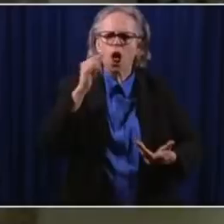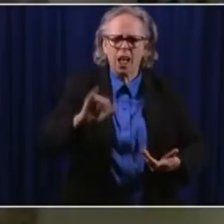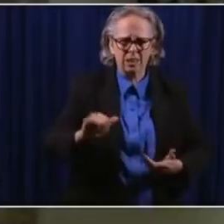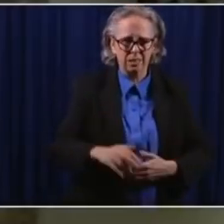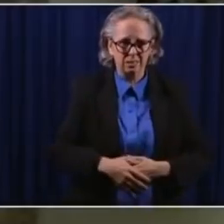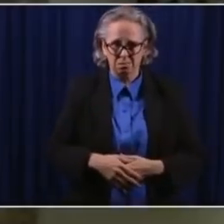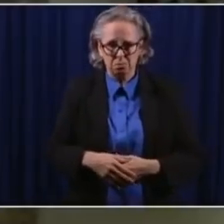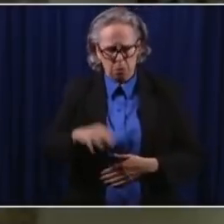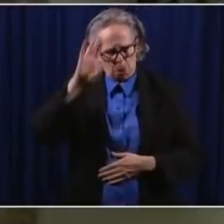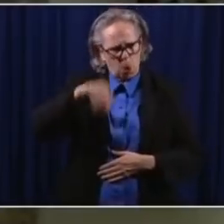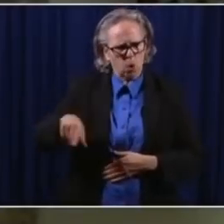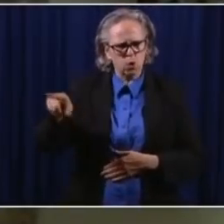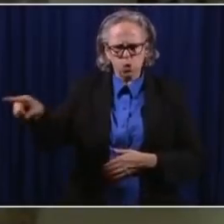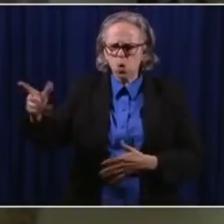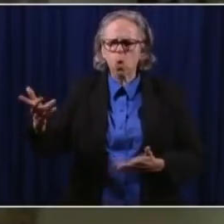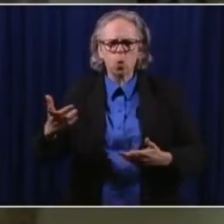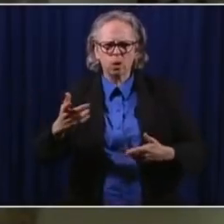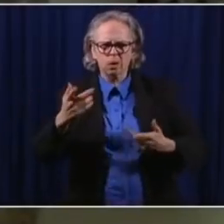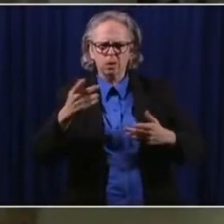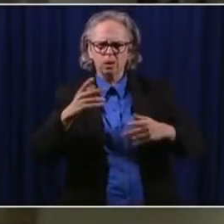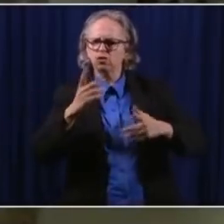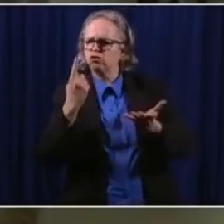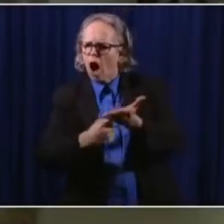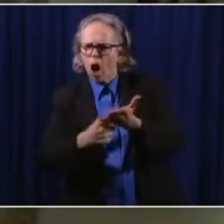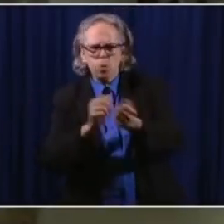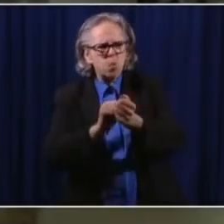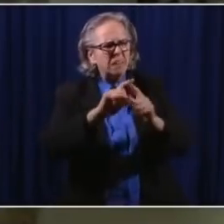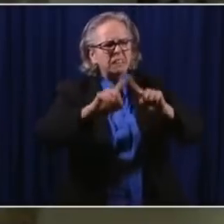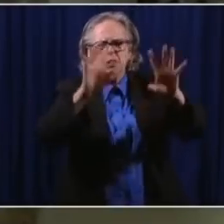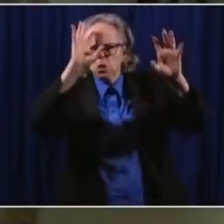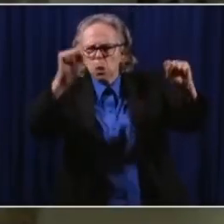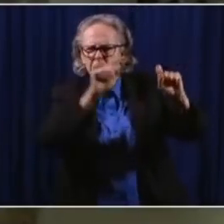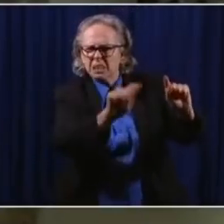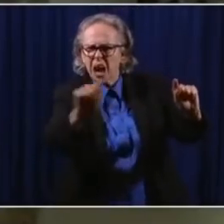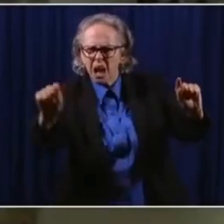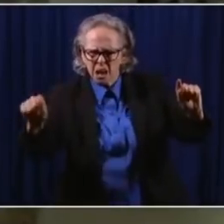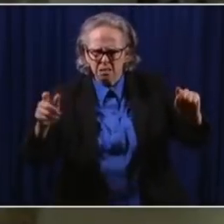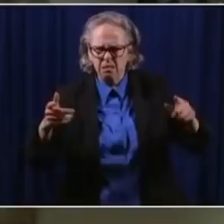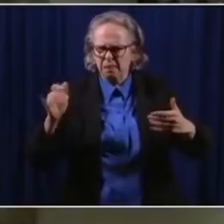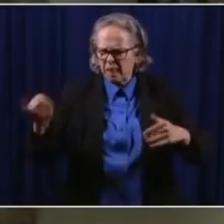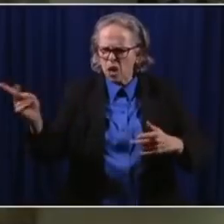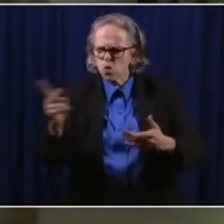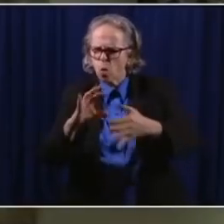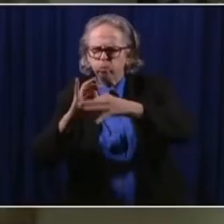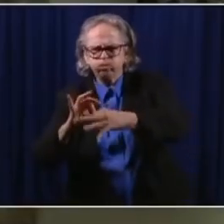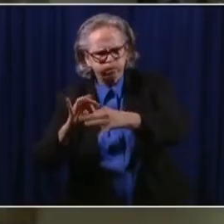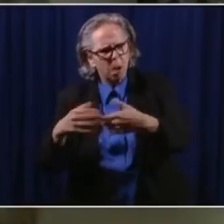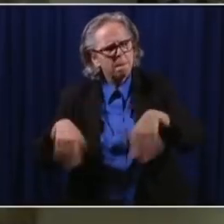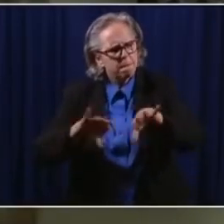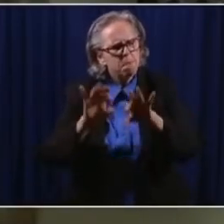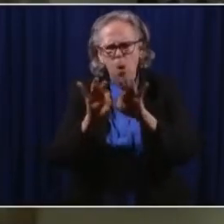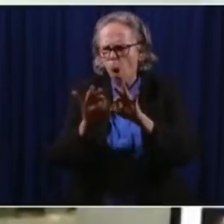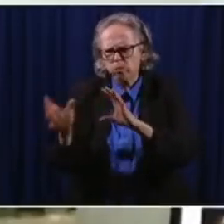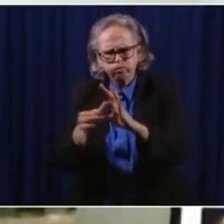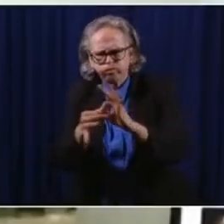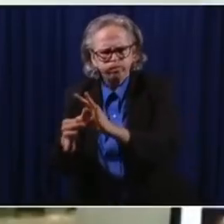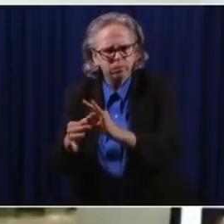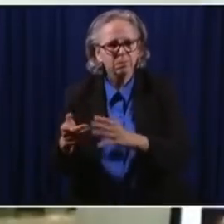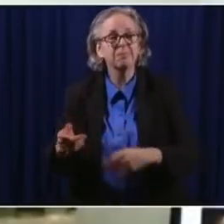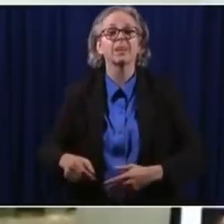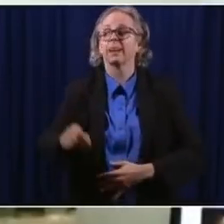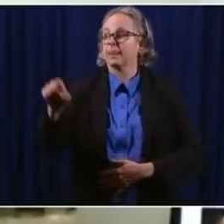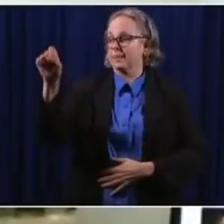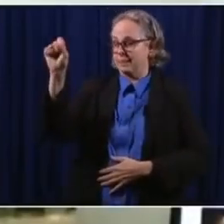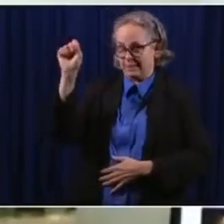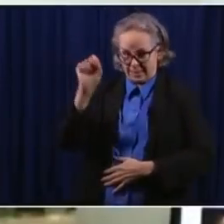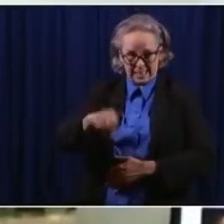and the superintendents, you and the schools, is a very, very important partnership as schools start back up. Well, we do have a great